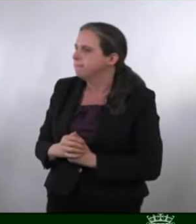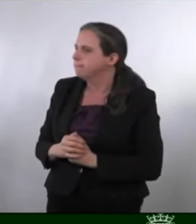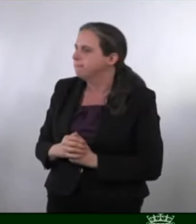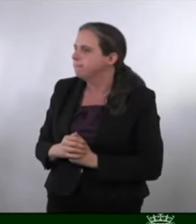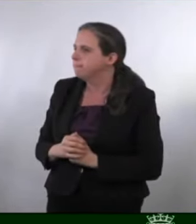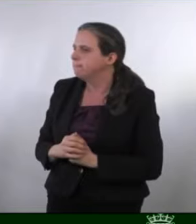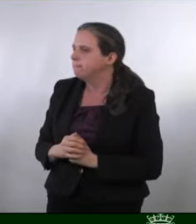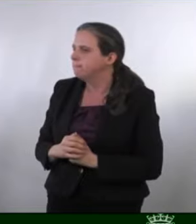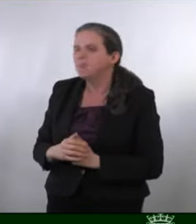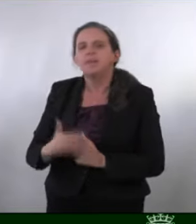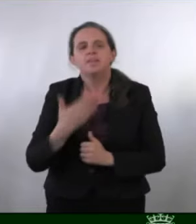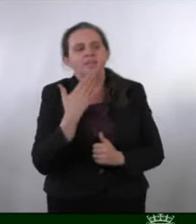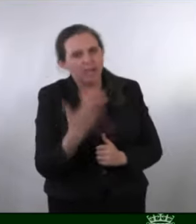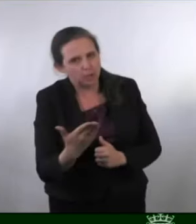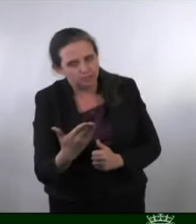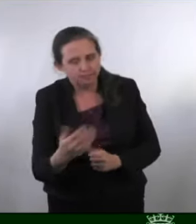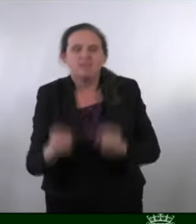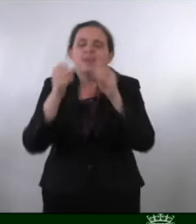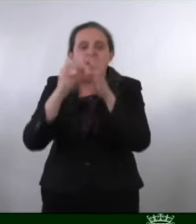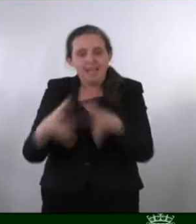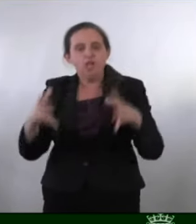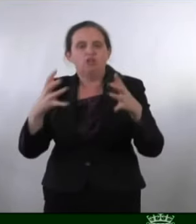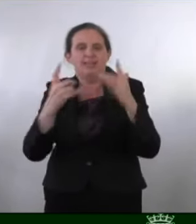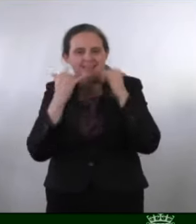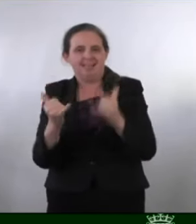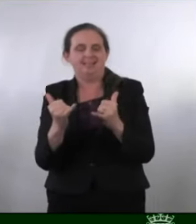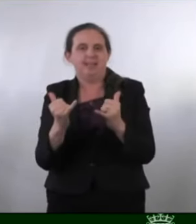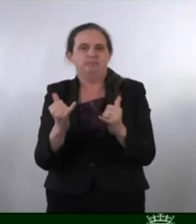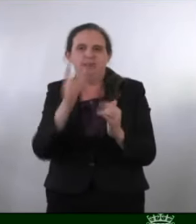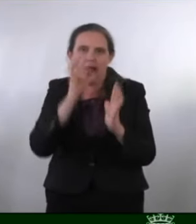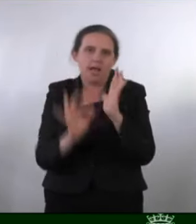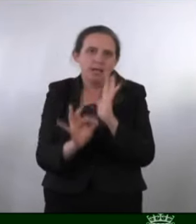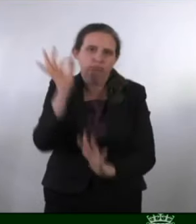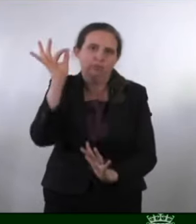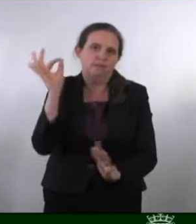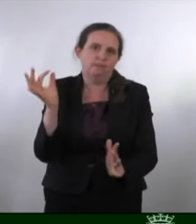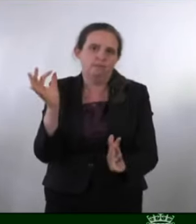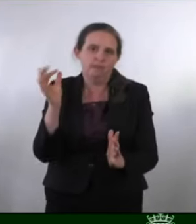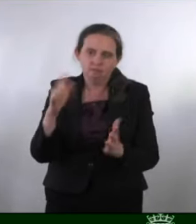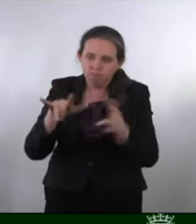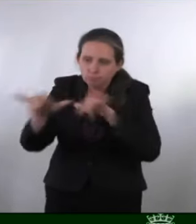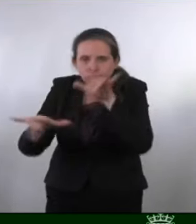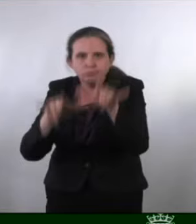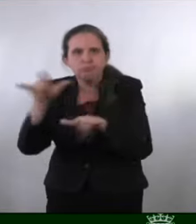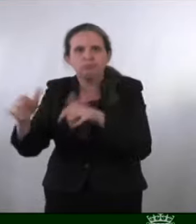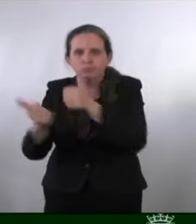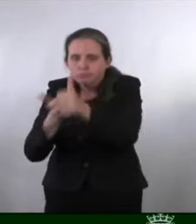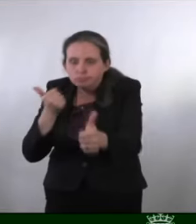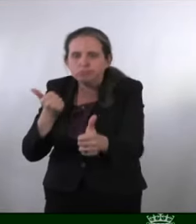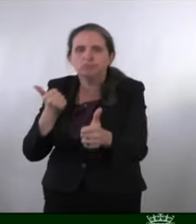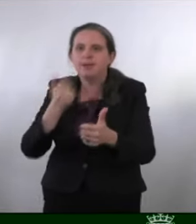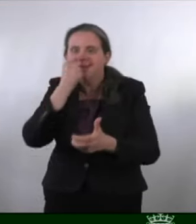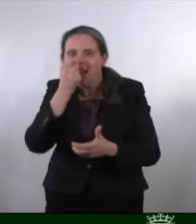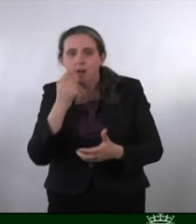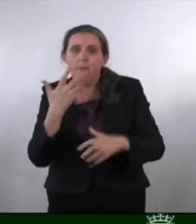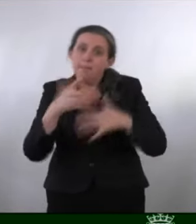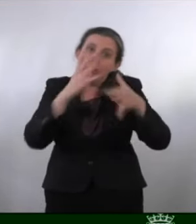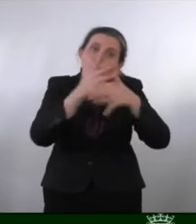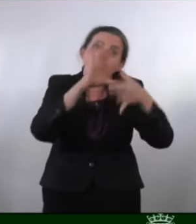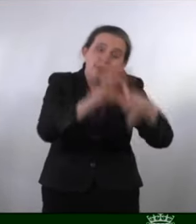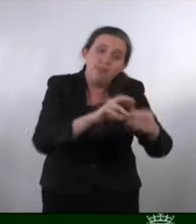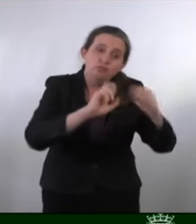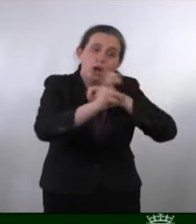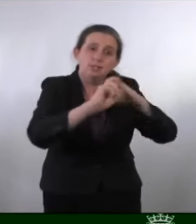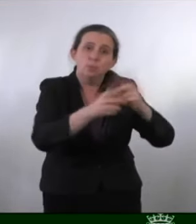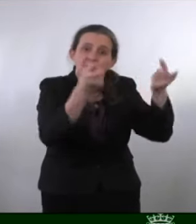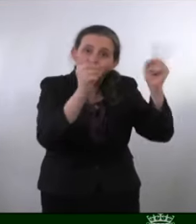built can help improve lives. I've been working with my right honourable friend, the Transport Secretary, and the airline industry